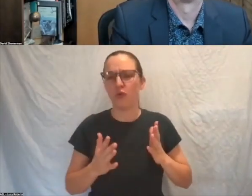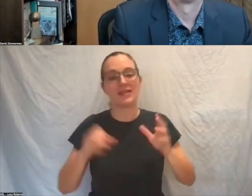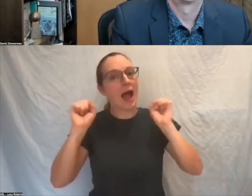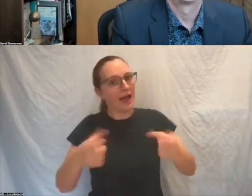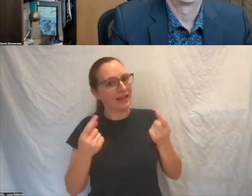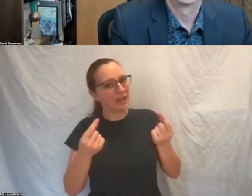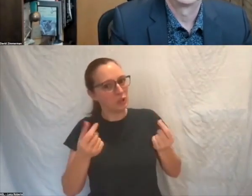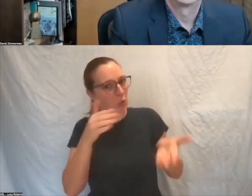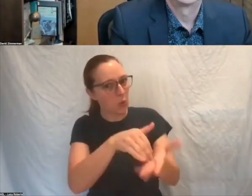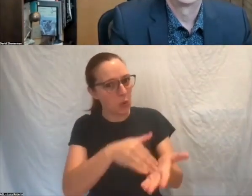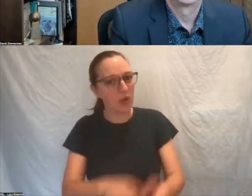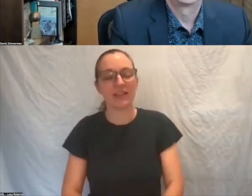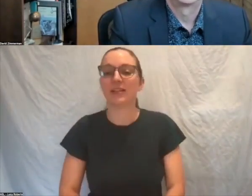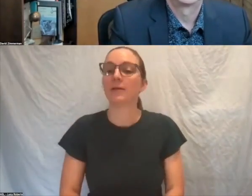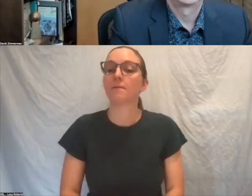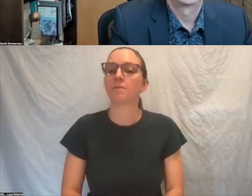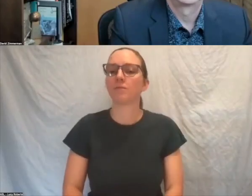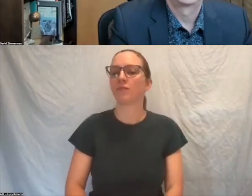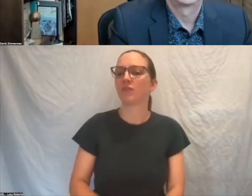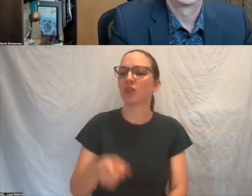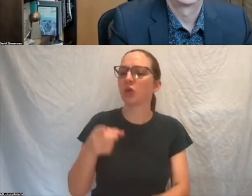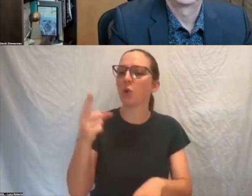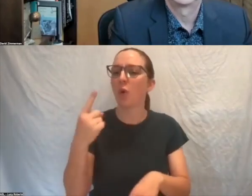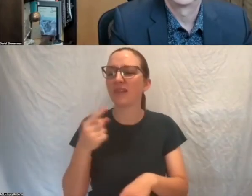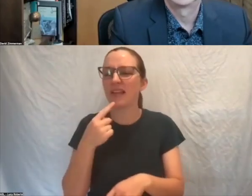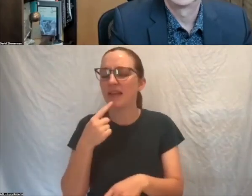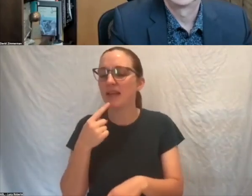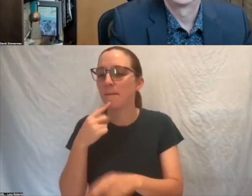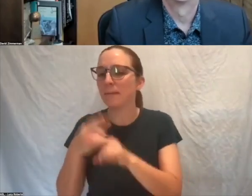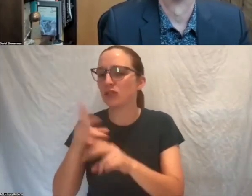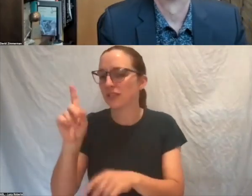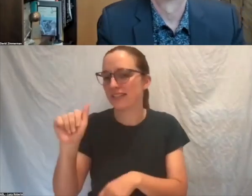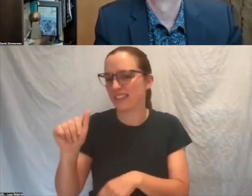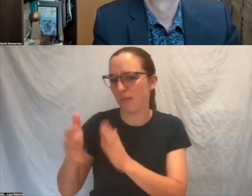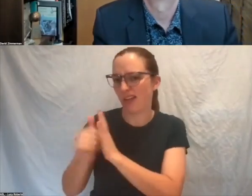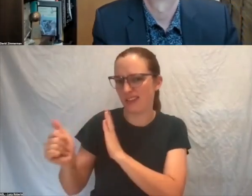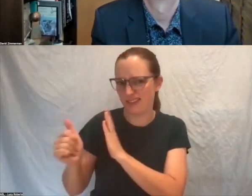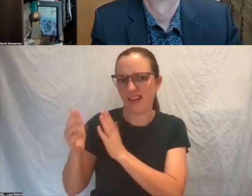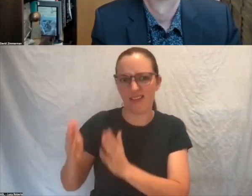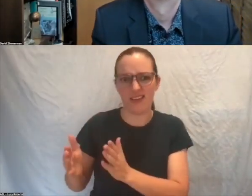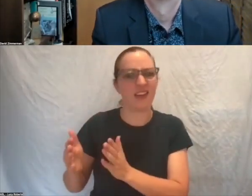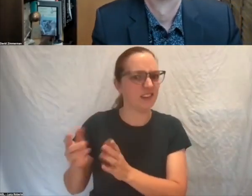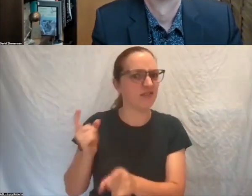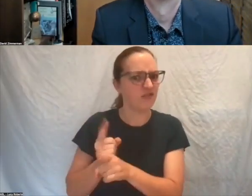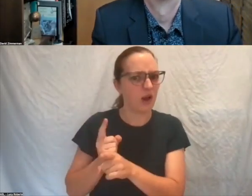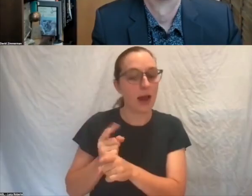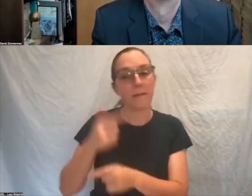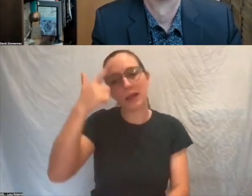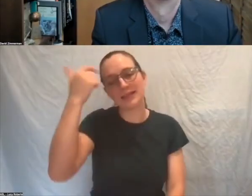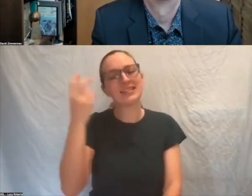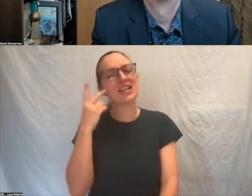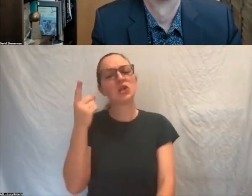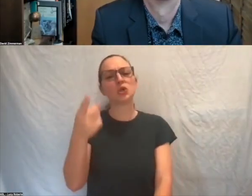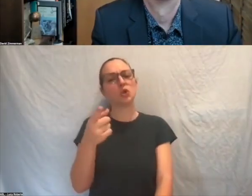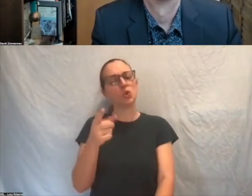you mentioned only disabled talent, because I think, as you said, seeing you, but